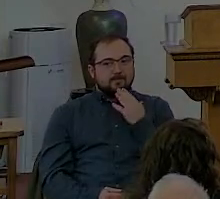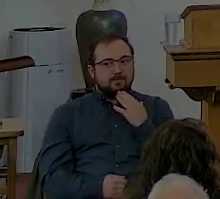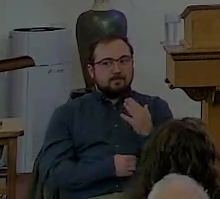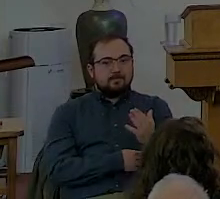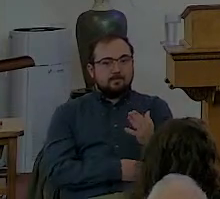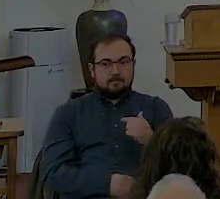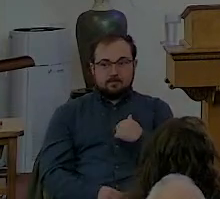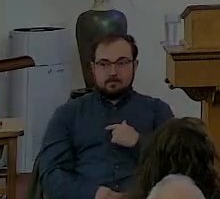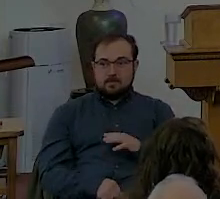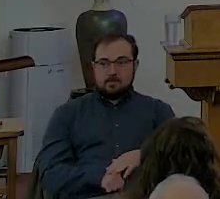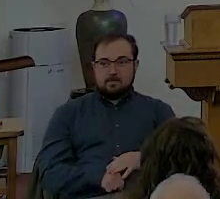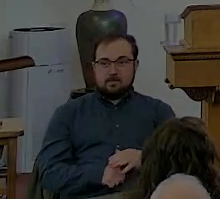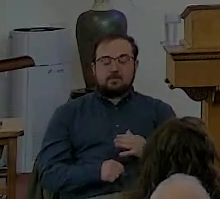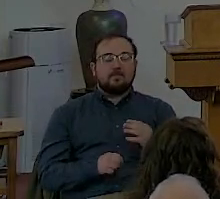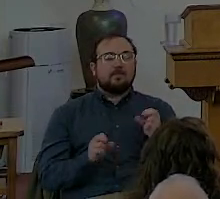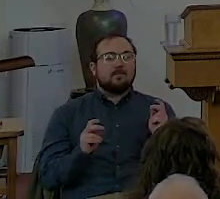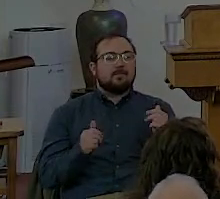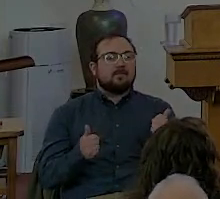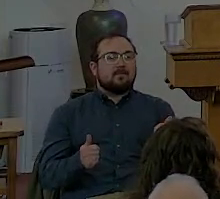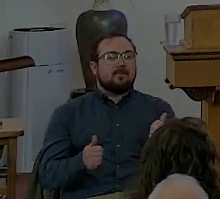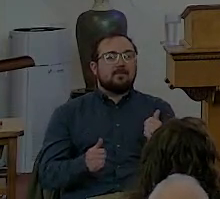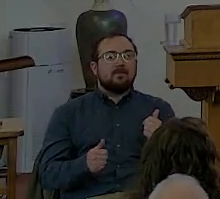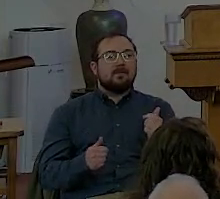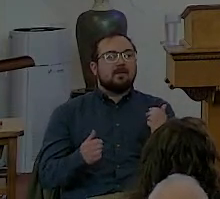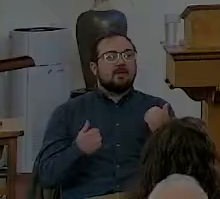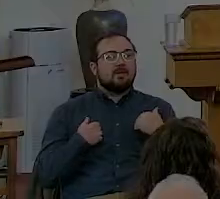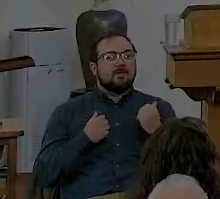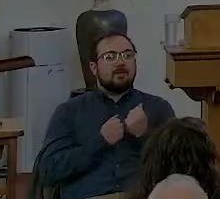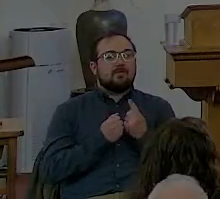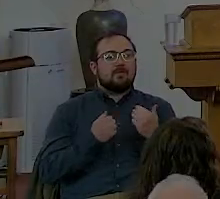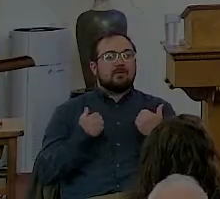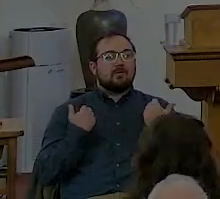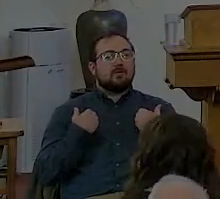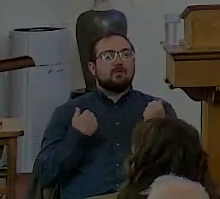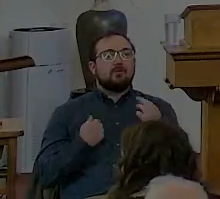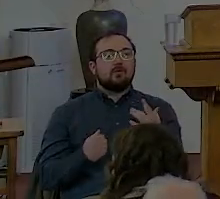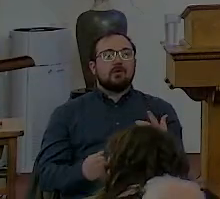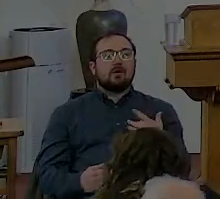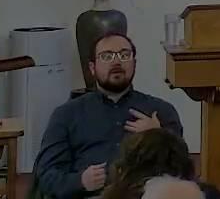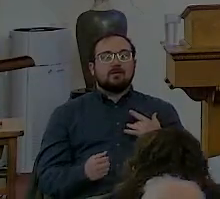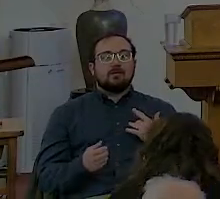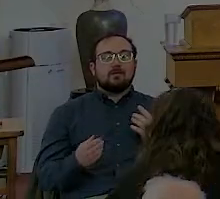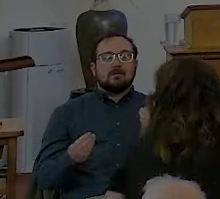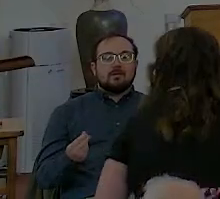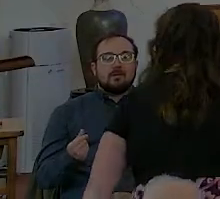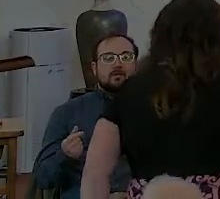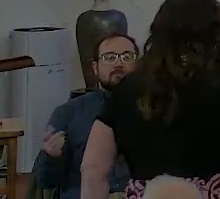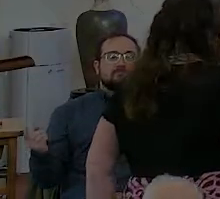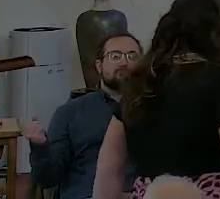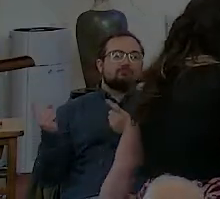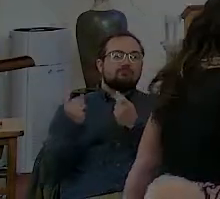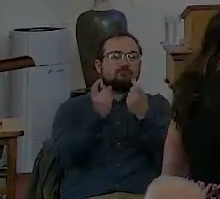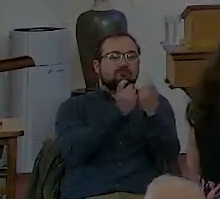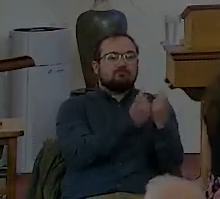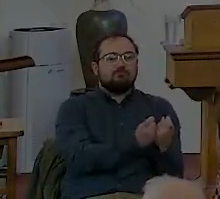Am I on? I am. Wonderful. Can I have everyone young or young at heart come down here with me, please?